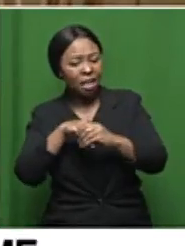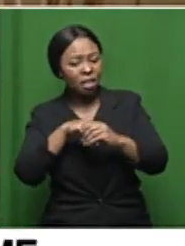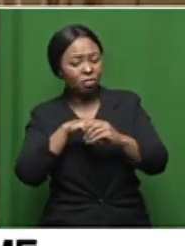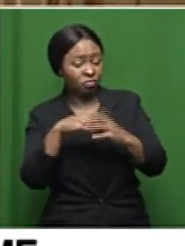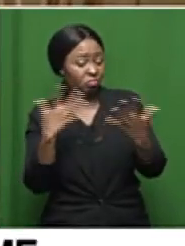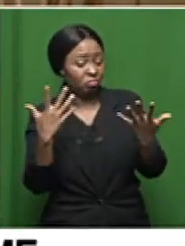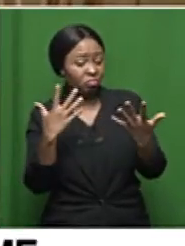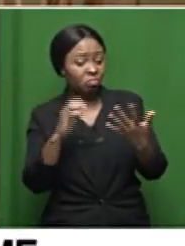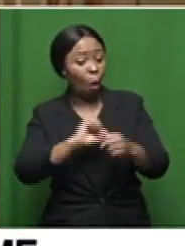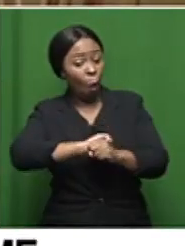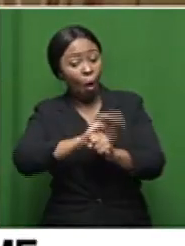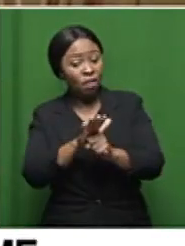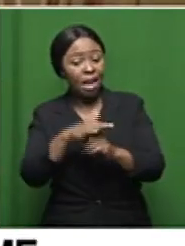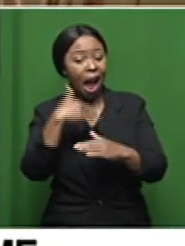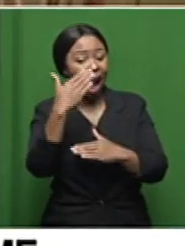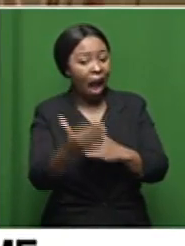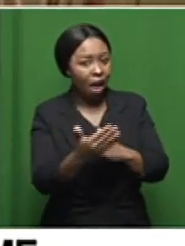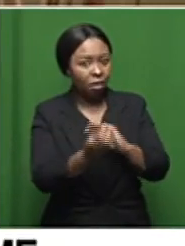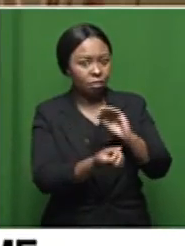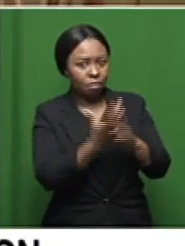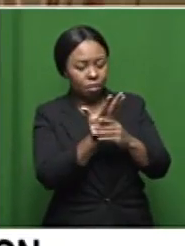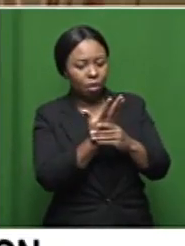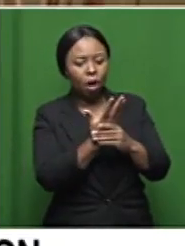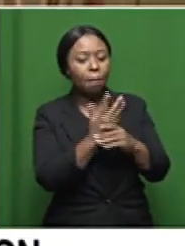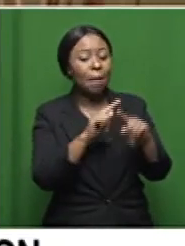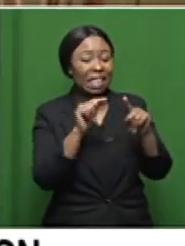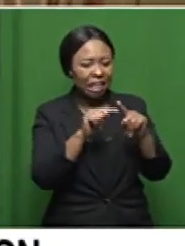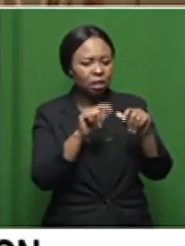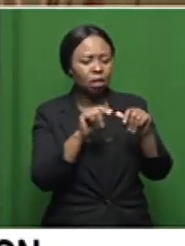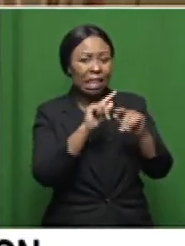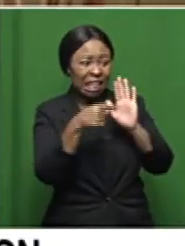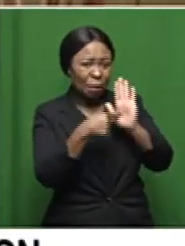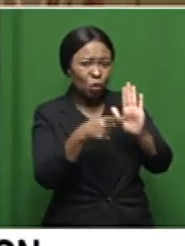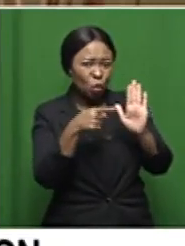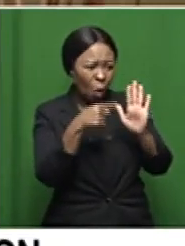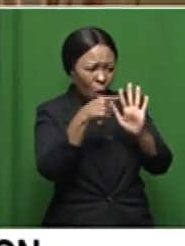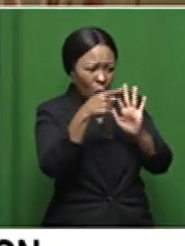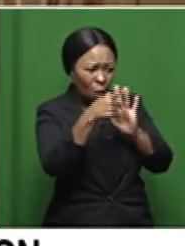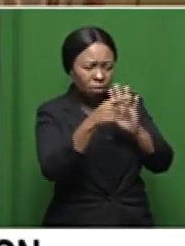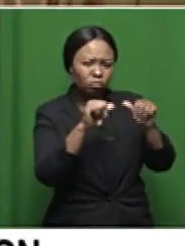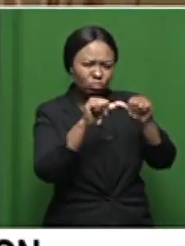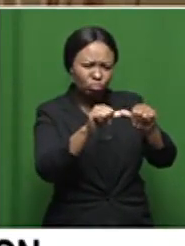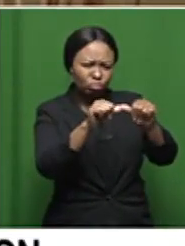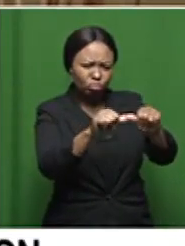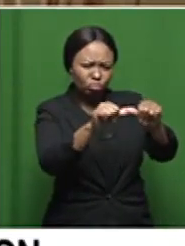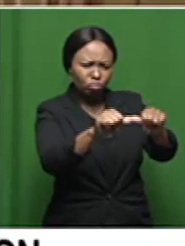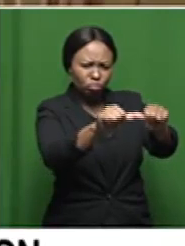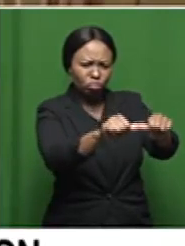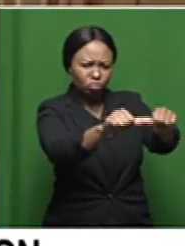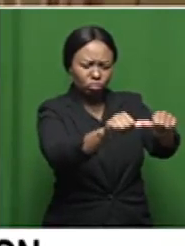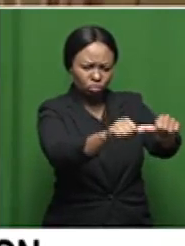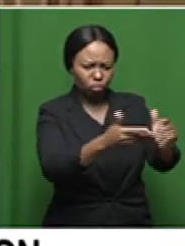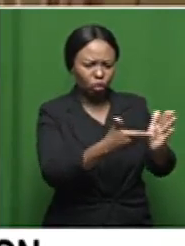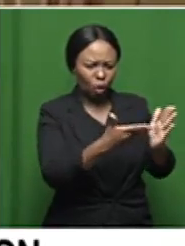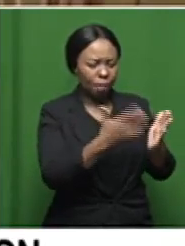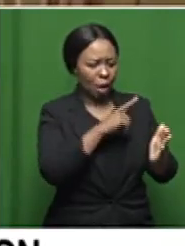that happens after COVID? But essentially it's persistence of symptoms. So you've had COVID, doctors say